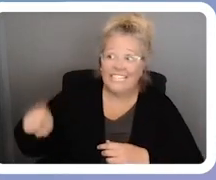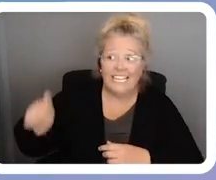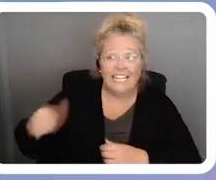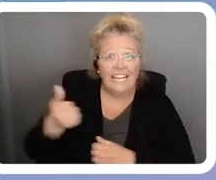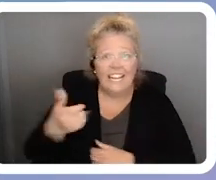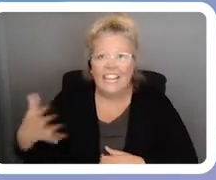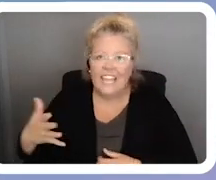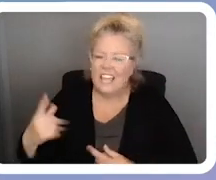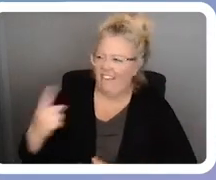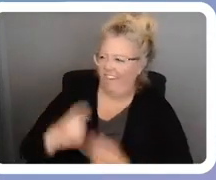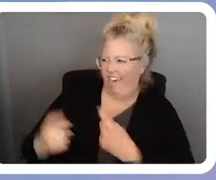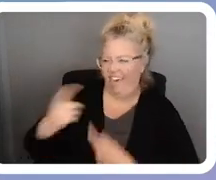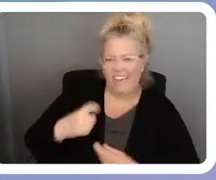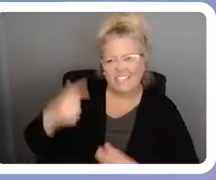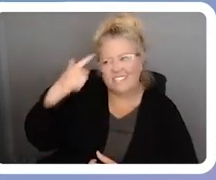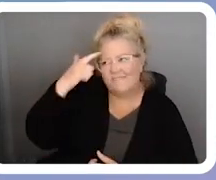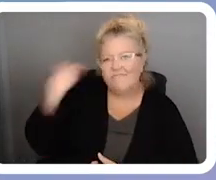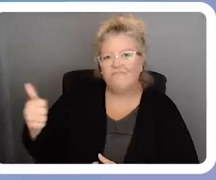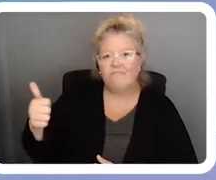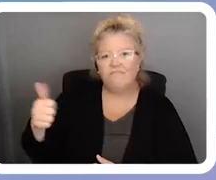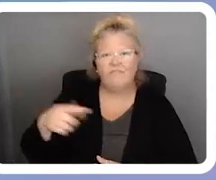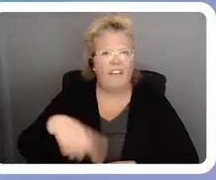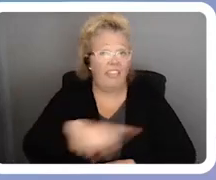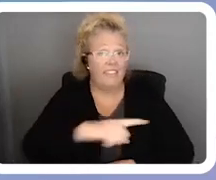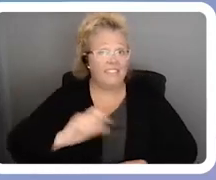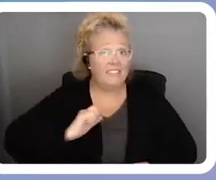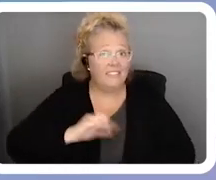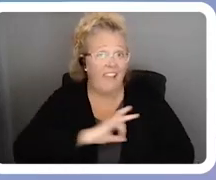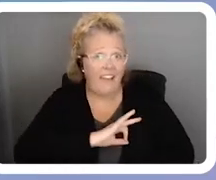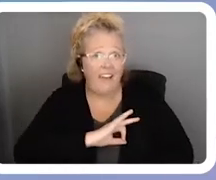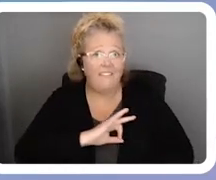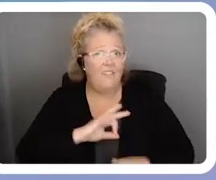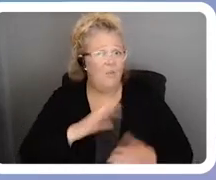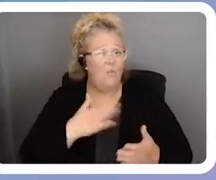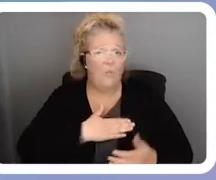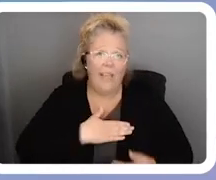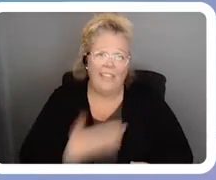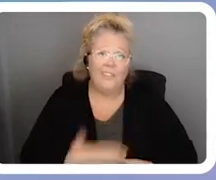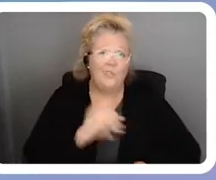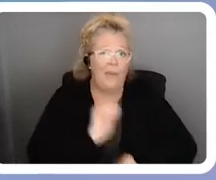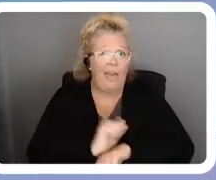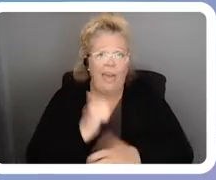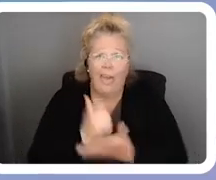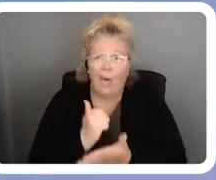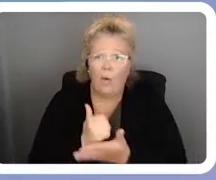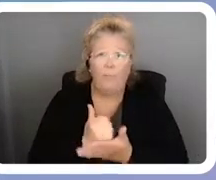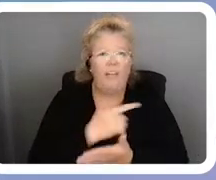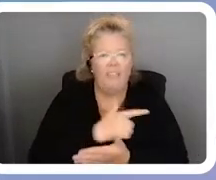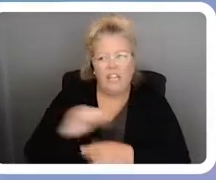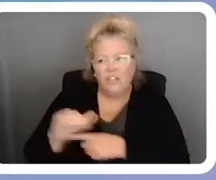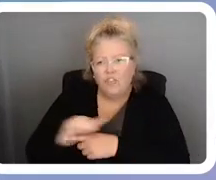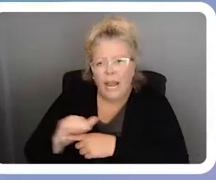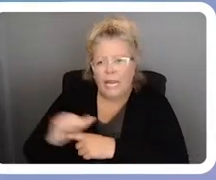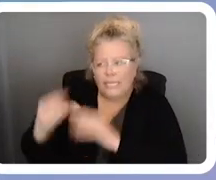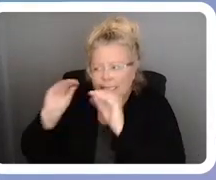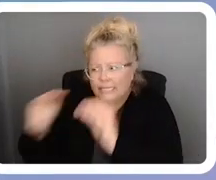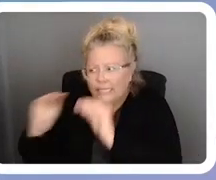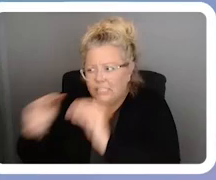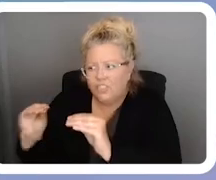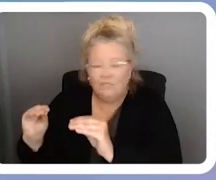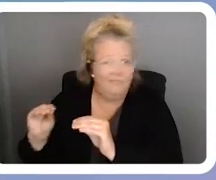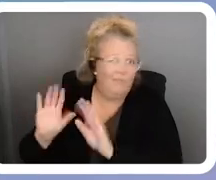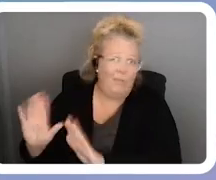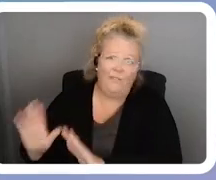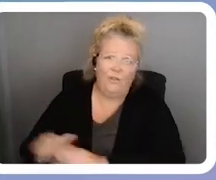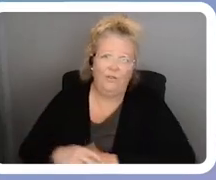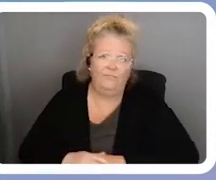know, anything he needs, don't hesitate to ask, and they're always willing to help out. They trained him really well, and they've just been, you know, they've been an awesome, awesome